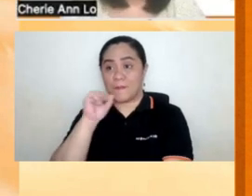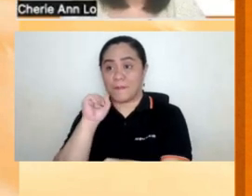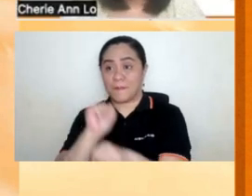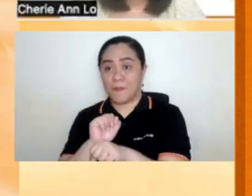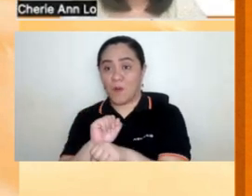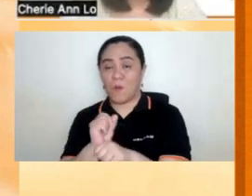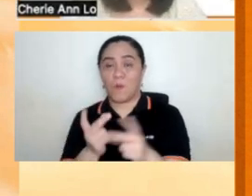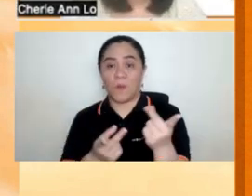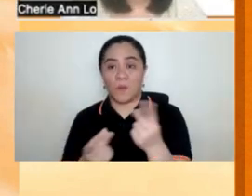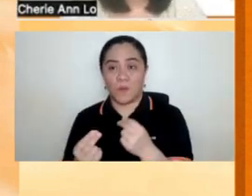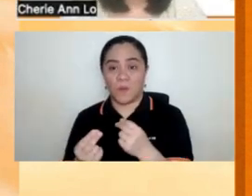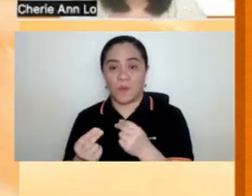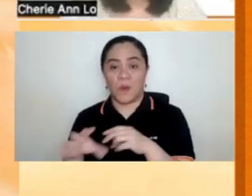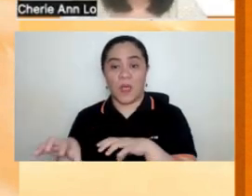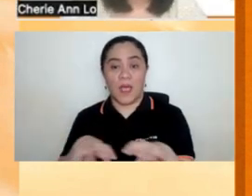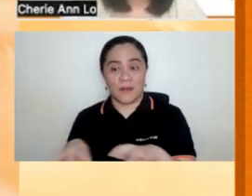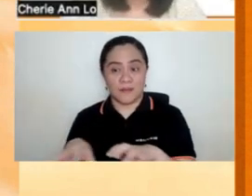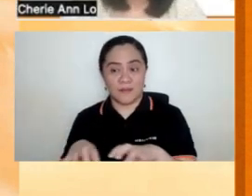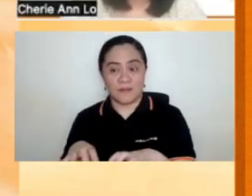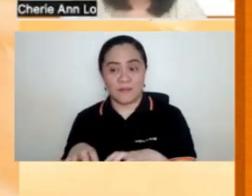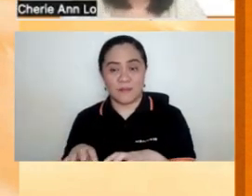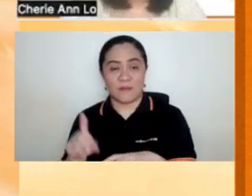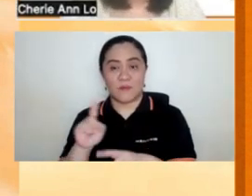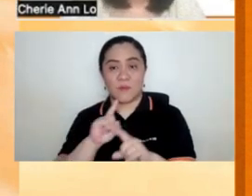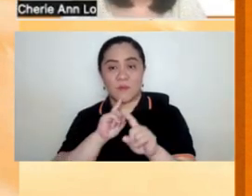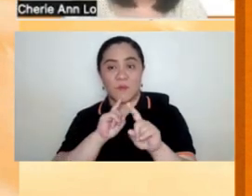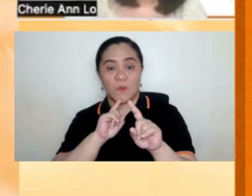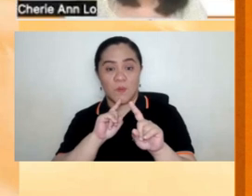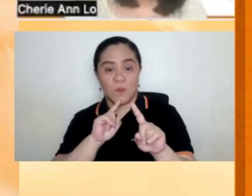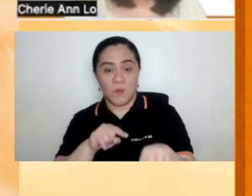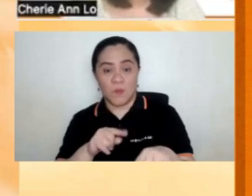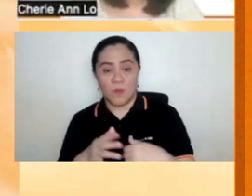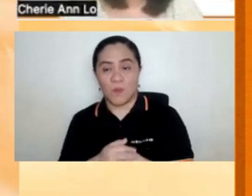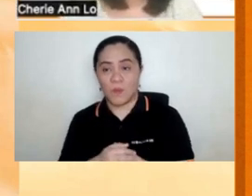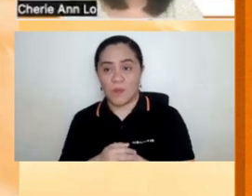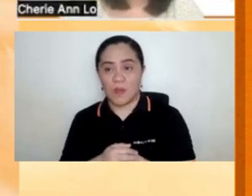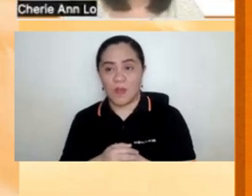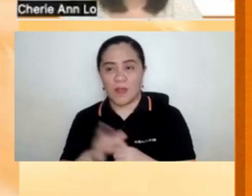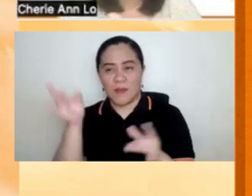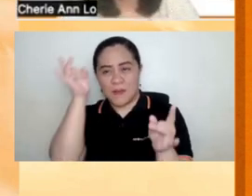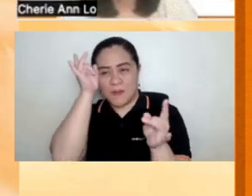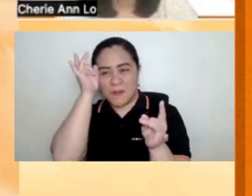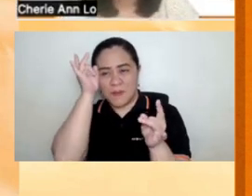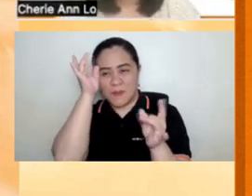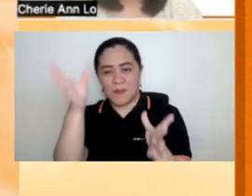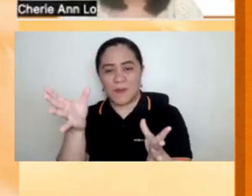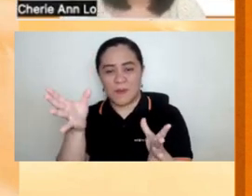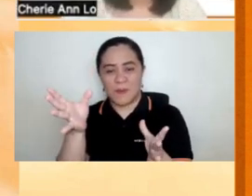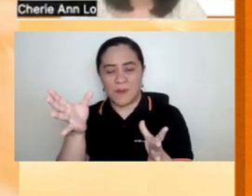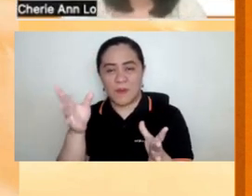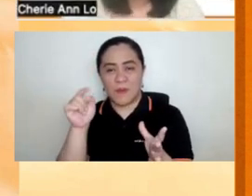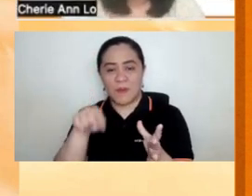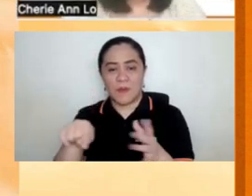can will us to action, and it also tells us when something is maybe dangerous or something is that, or we have to prepare